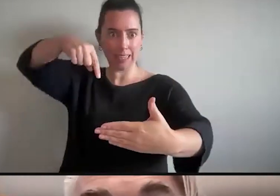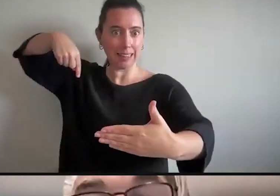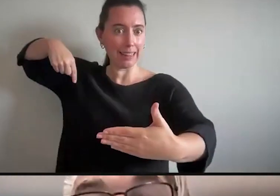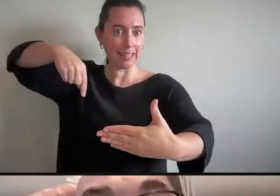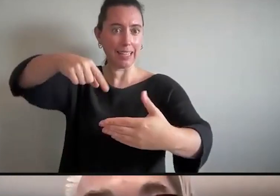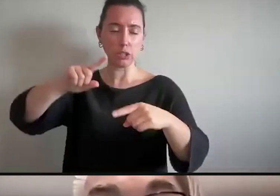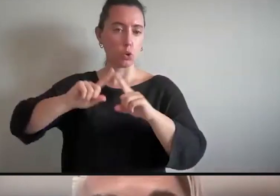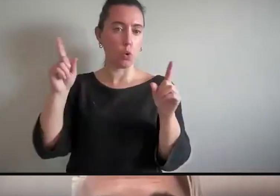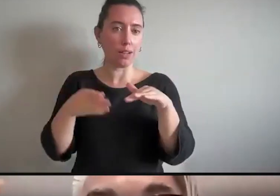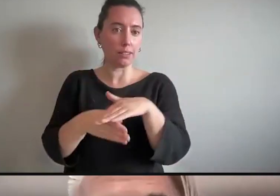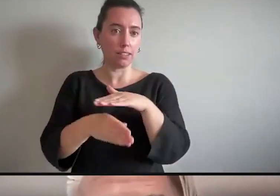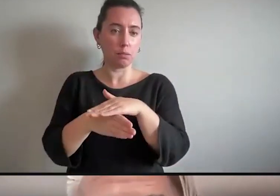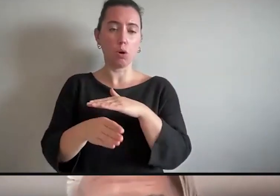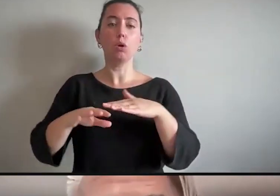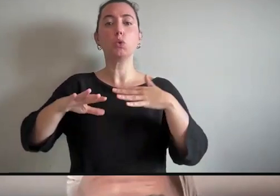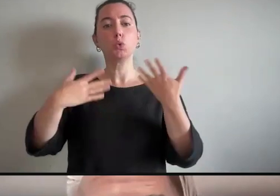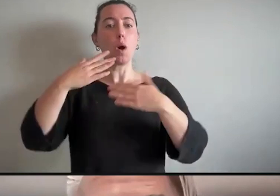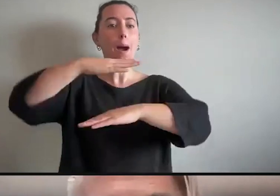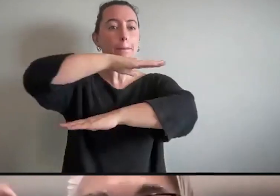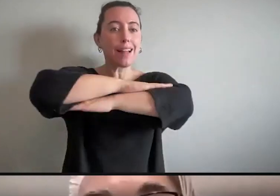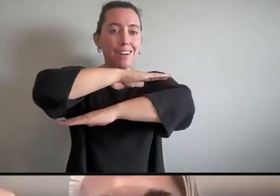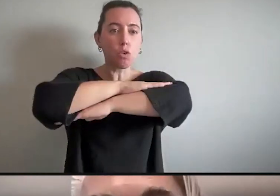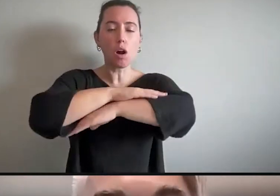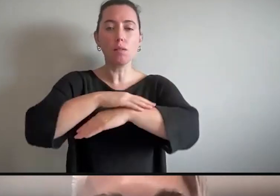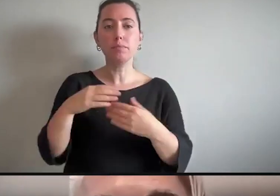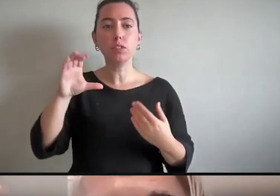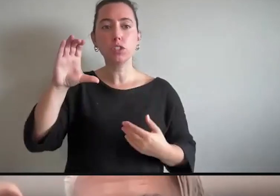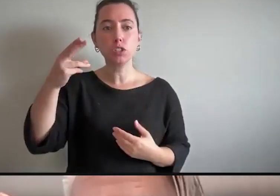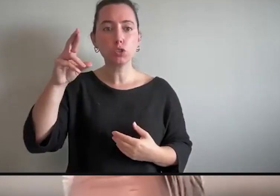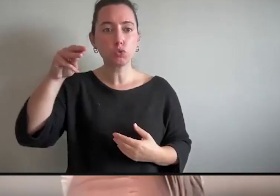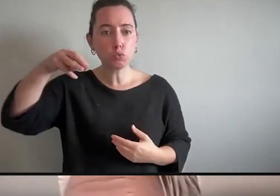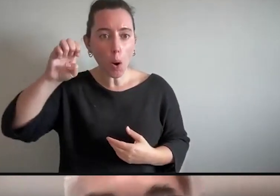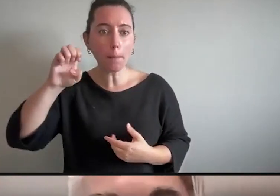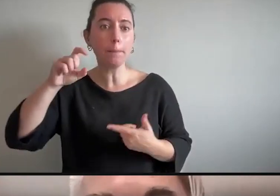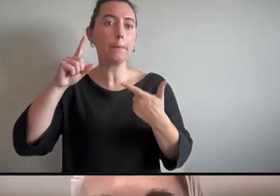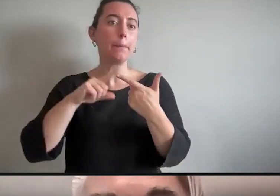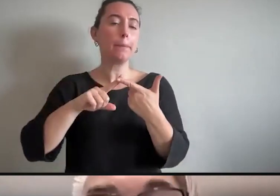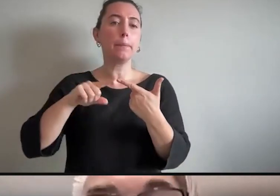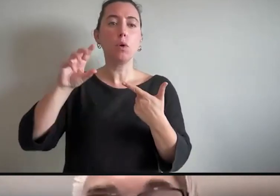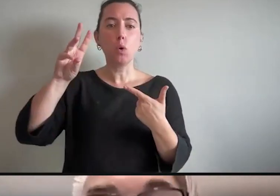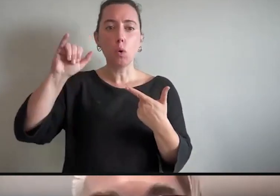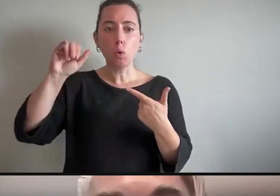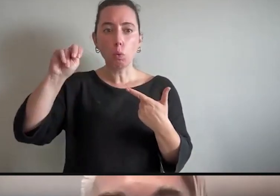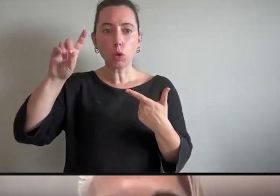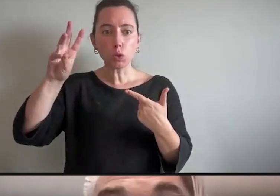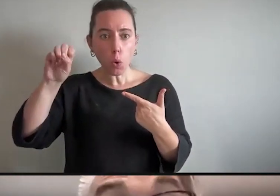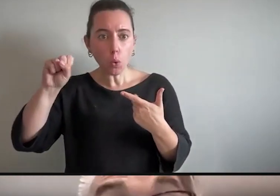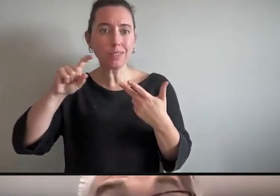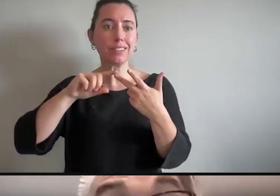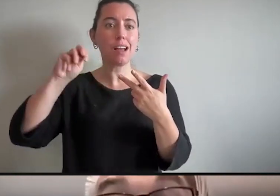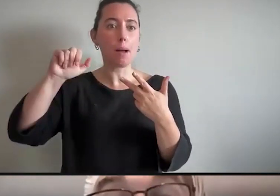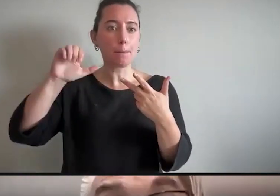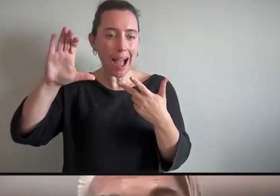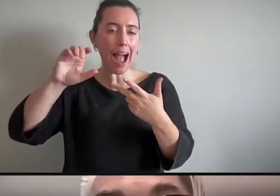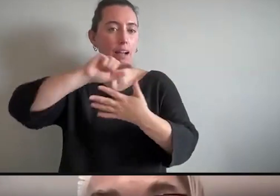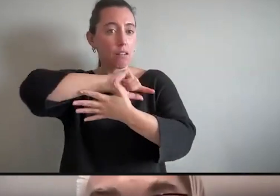So platforms, Chrome, Windows, Microsoft, Mac, the platforms are actually stepping up now